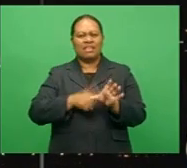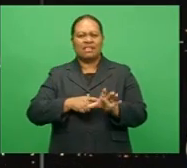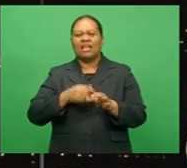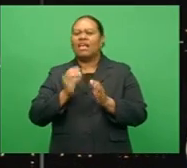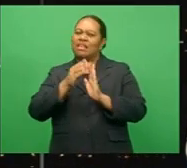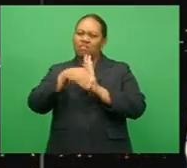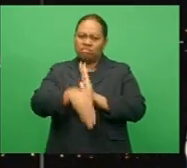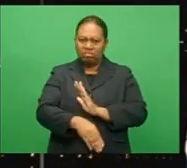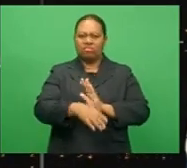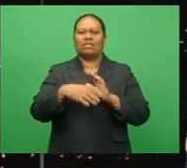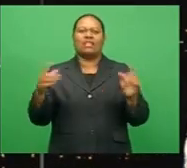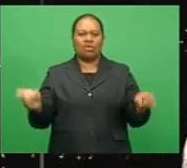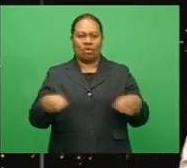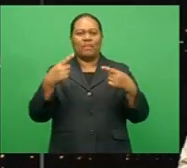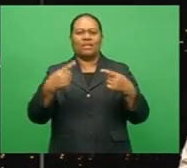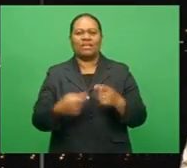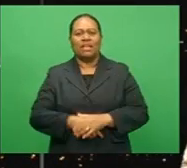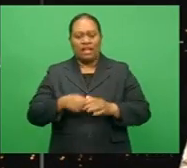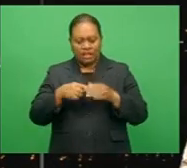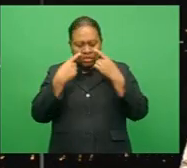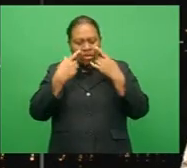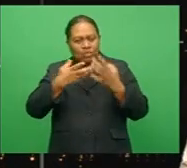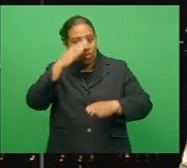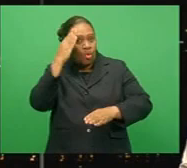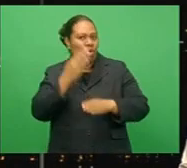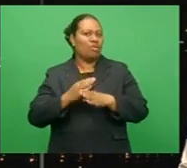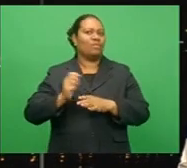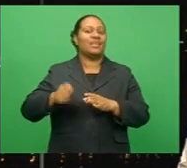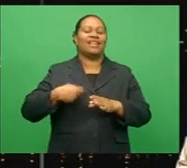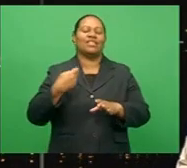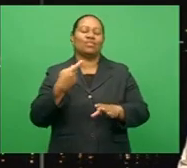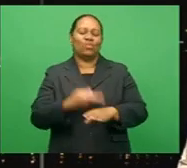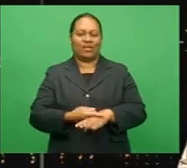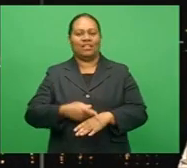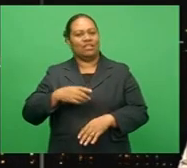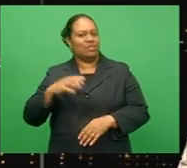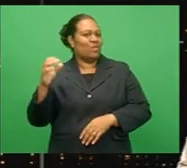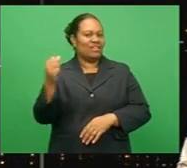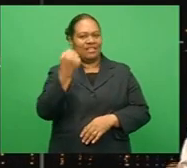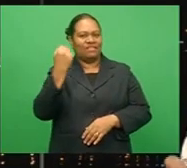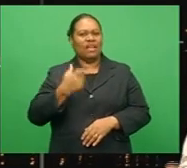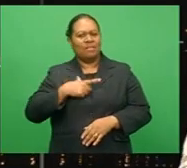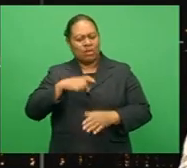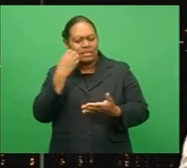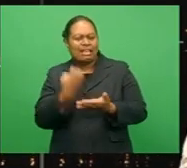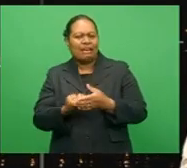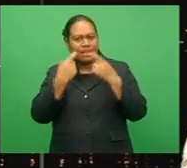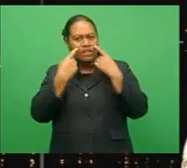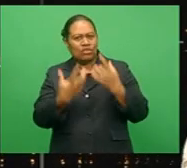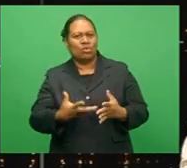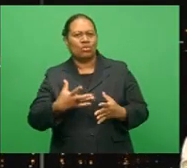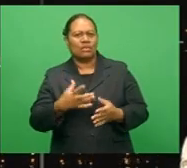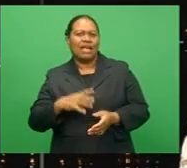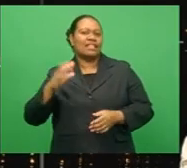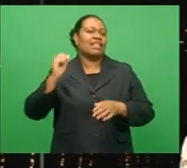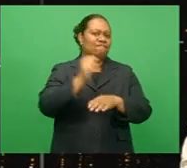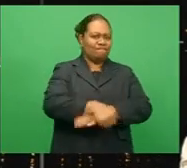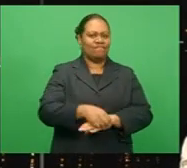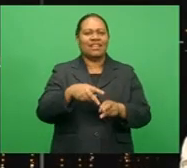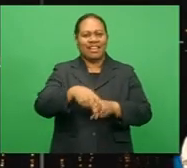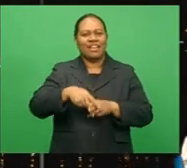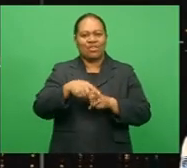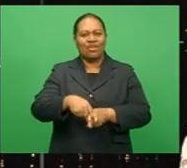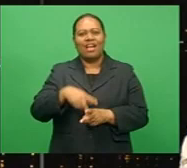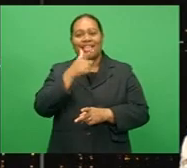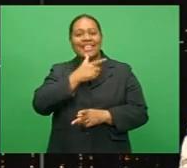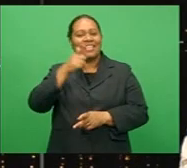domestic competition, and this is something they hope to achieve come next week. This was evident in Naitasiri's victory over Nandronga at